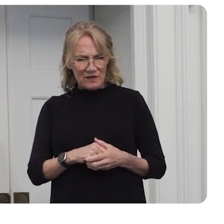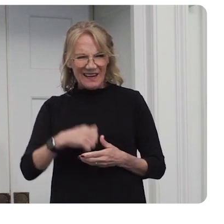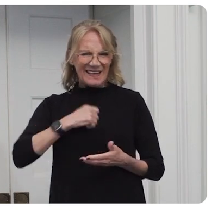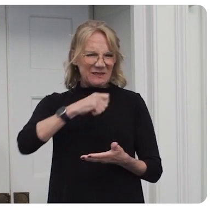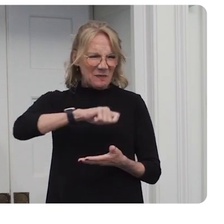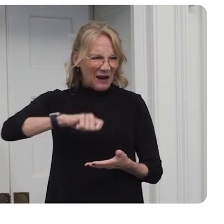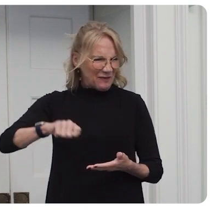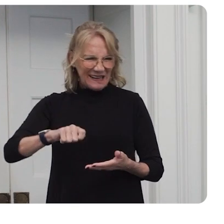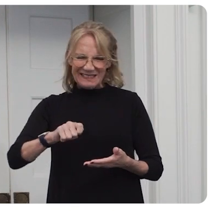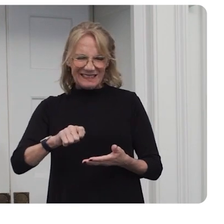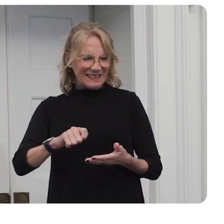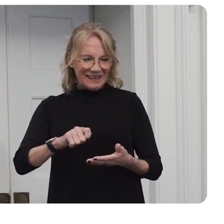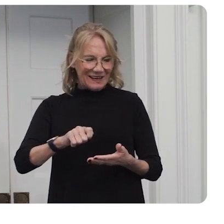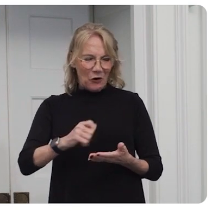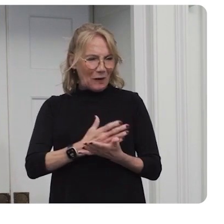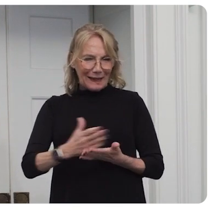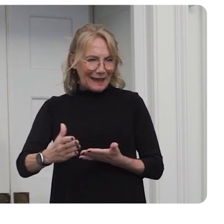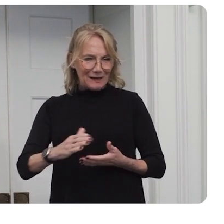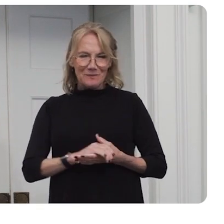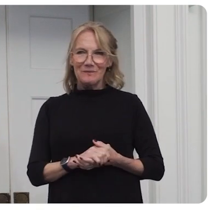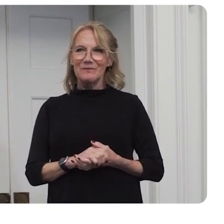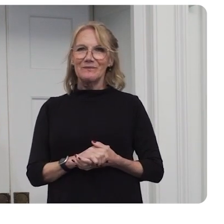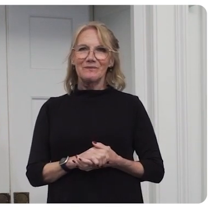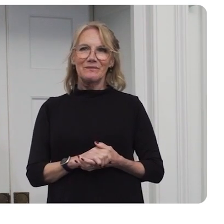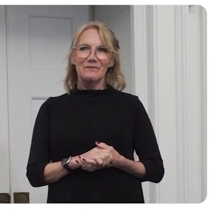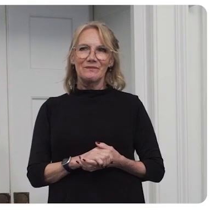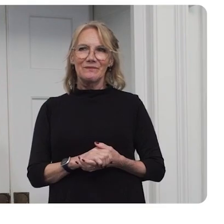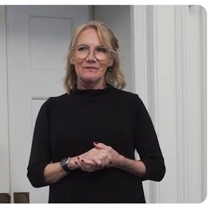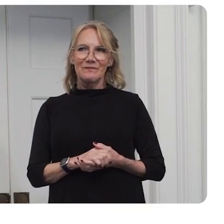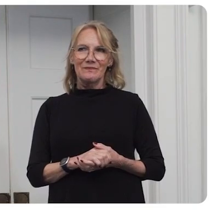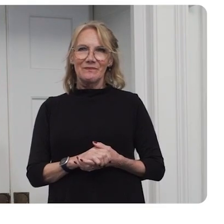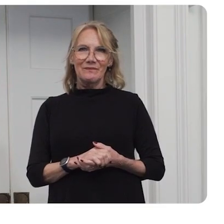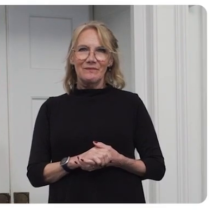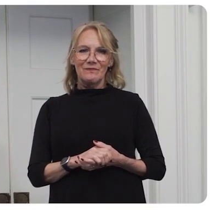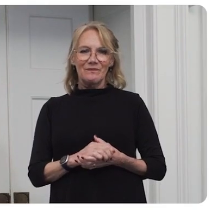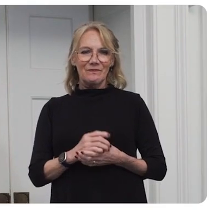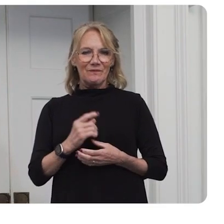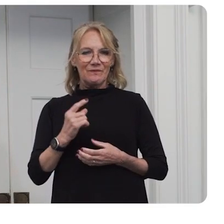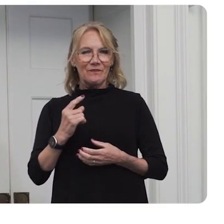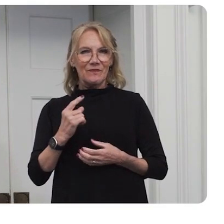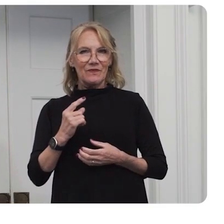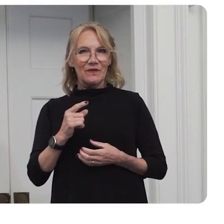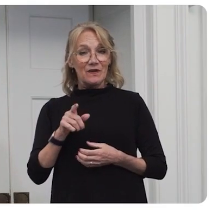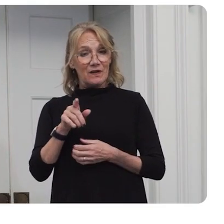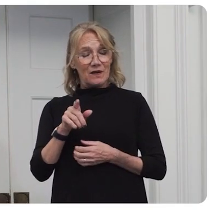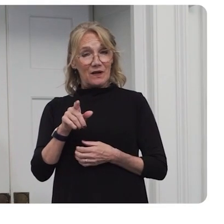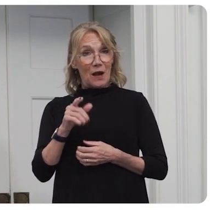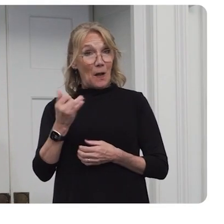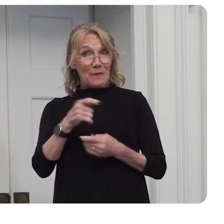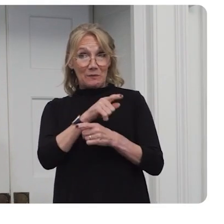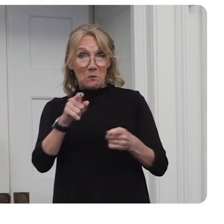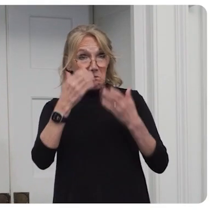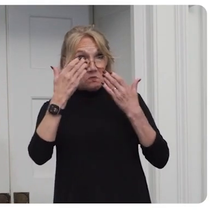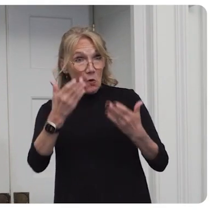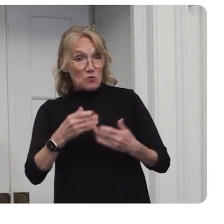Thursday. Yeah. This is my writing, so it's not Oh, very it's yours, Beth. exciting. Okay. And for everyone who doesn't know, Beth,